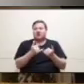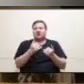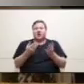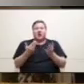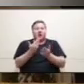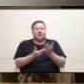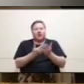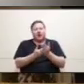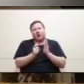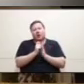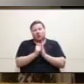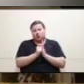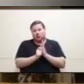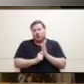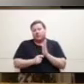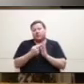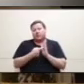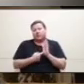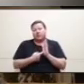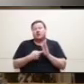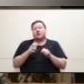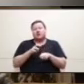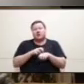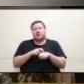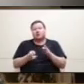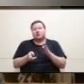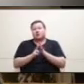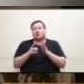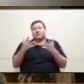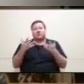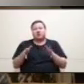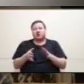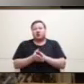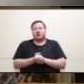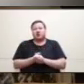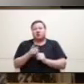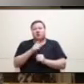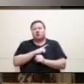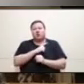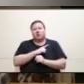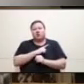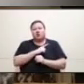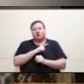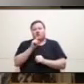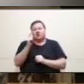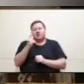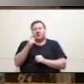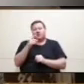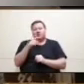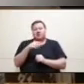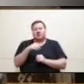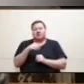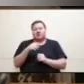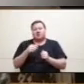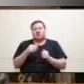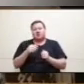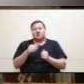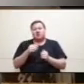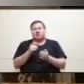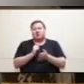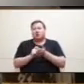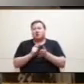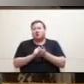contract would have had to be registered, because in the first instance our own calculations are that he would have gotten a contract at more than 1 million.